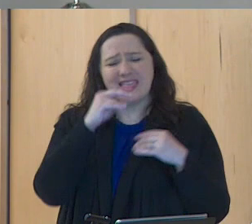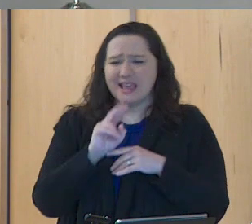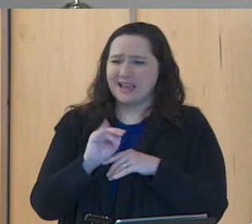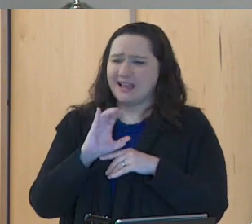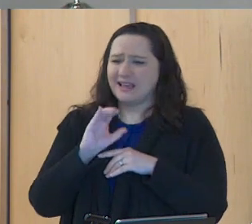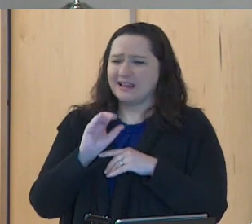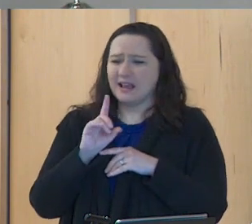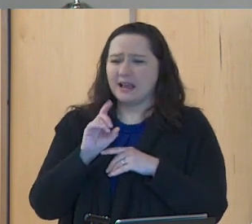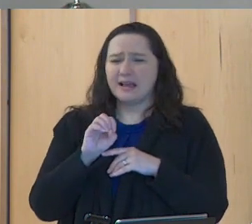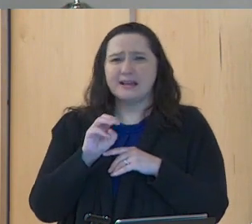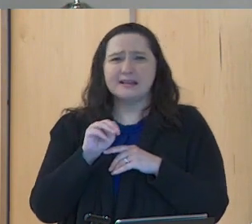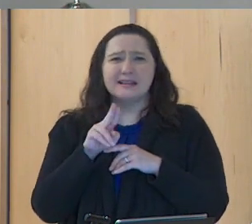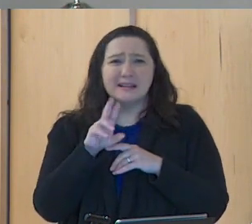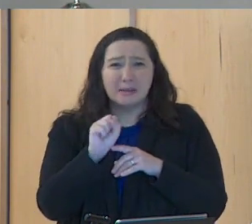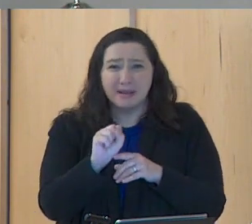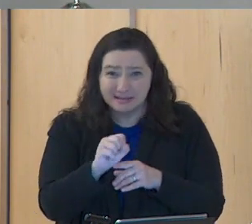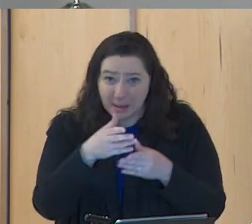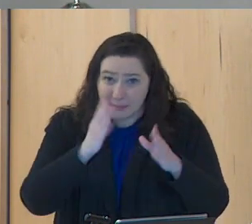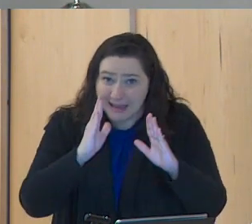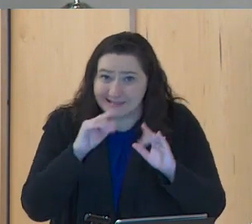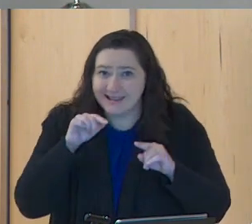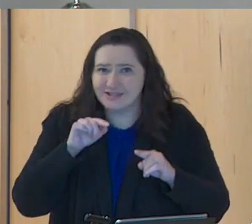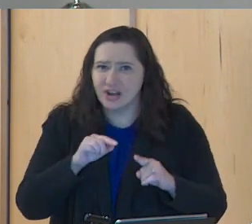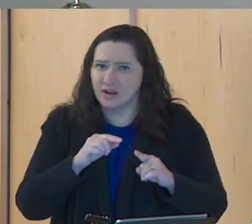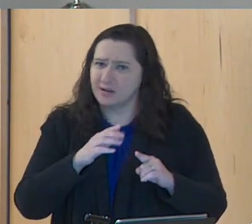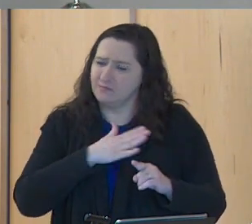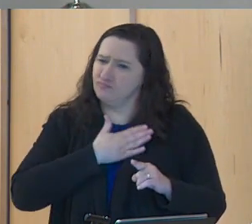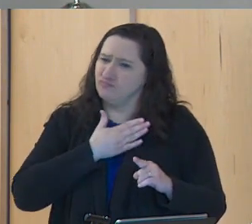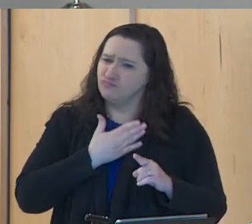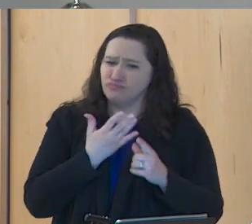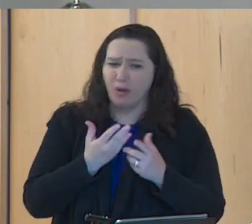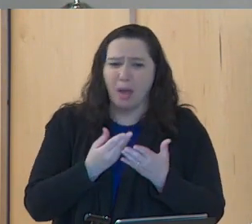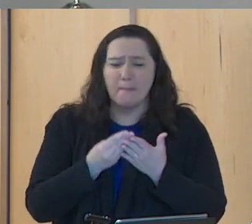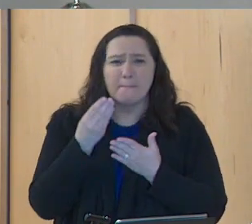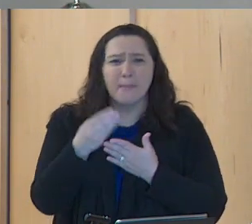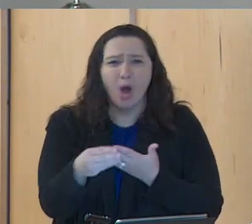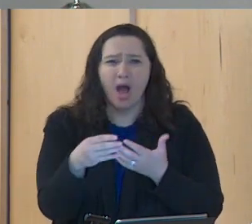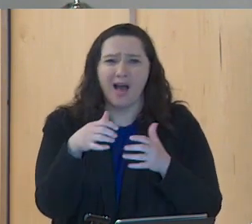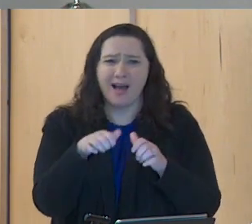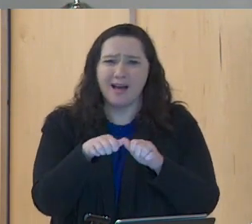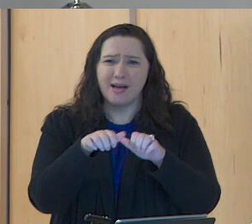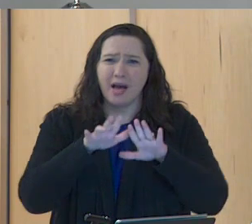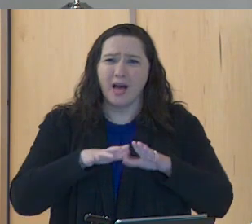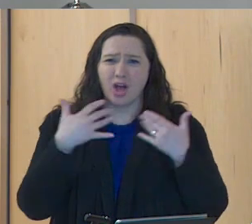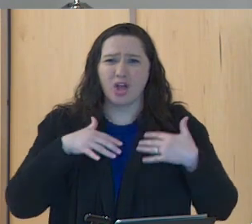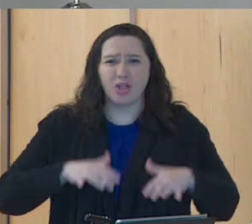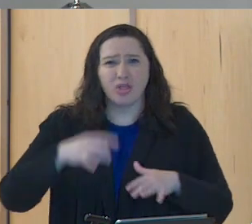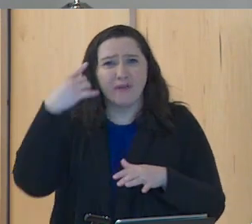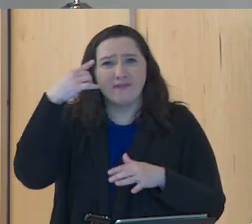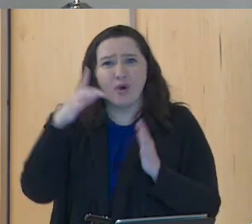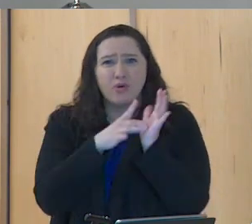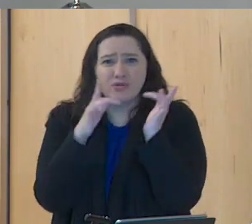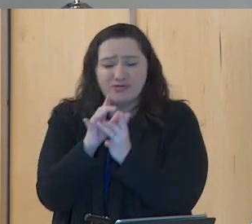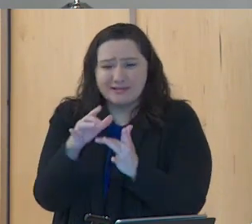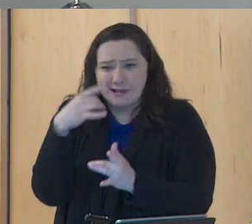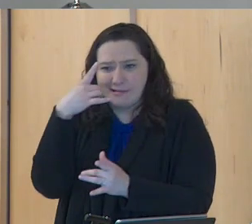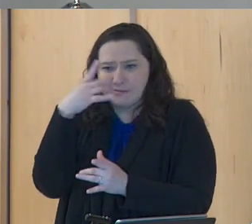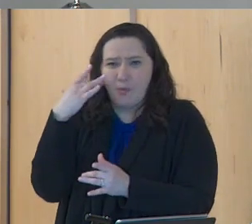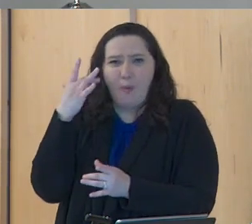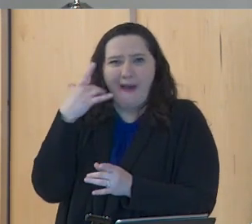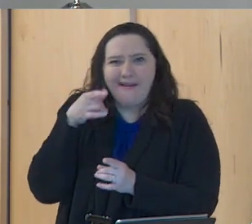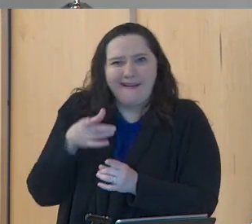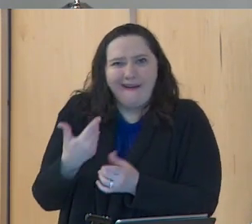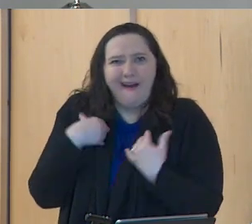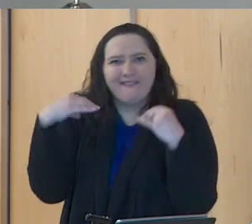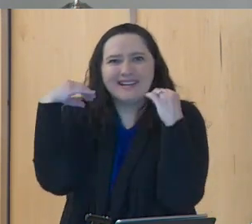you catch it, you pay attention. He generously bought grave clothes for Jesus because Jesus had none.